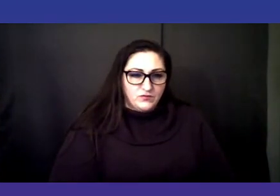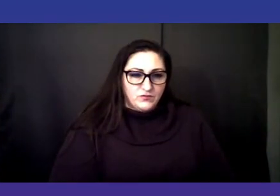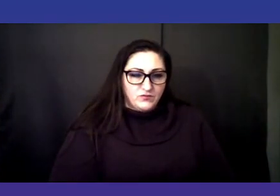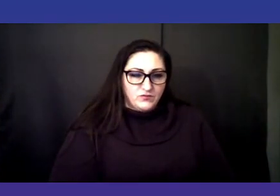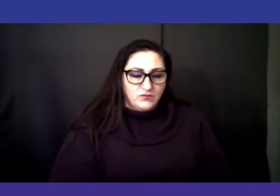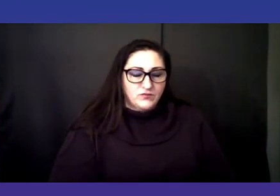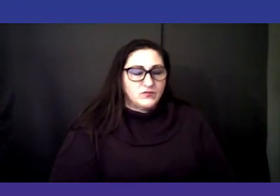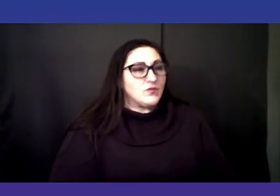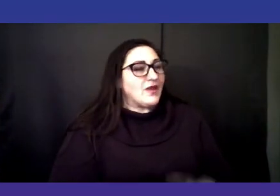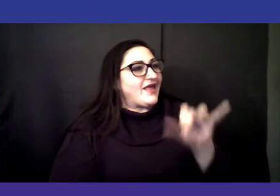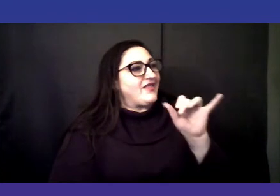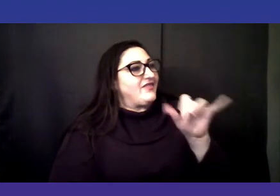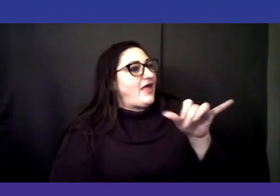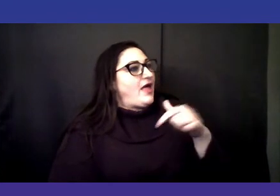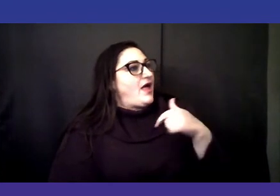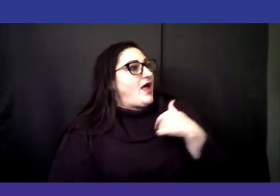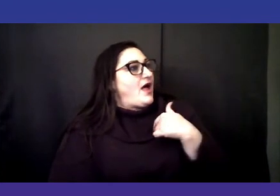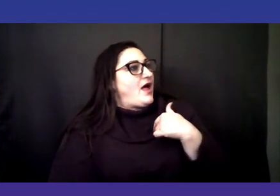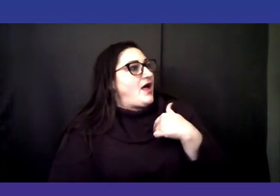I can be speaking